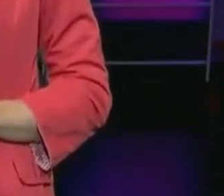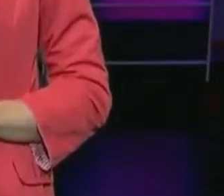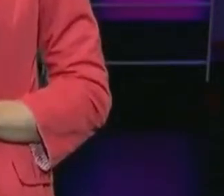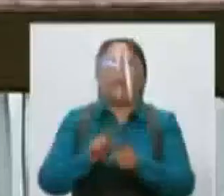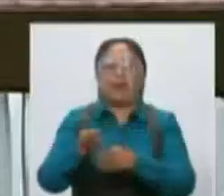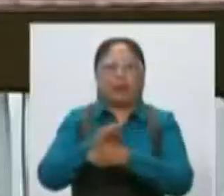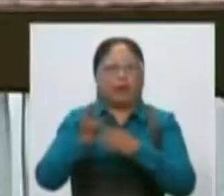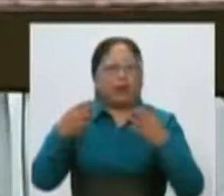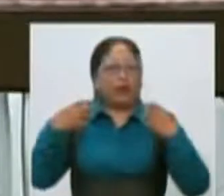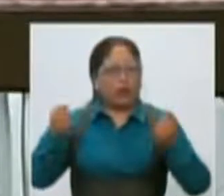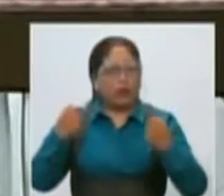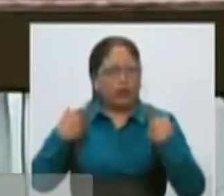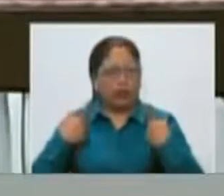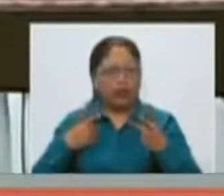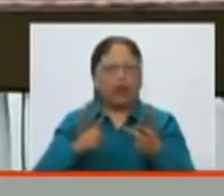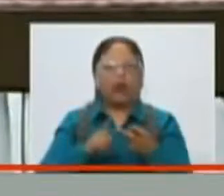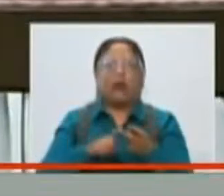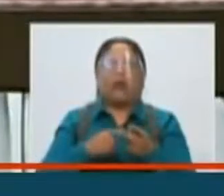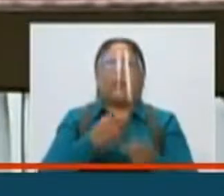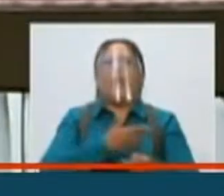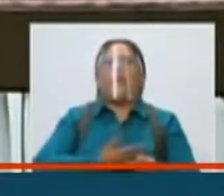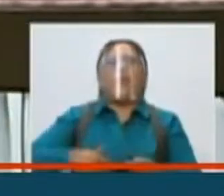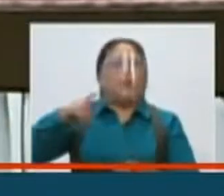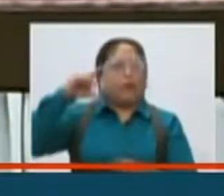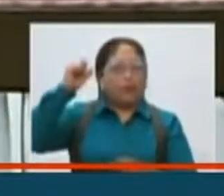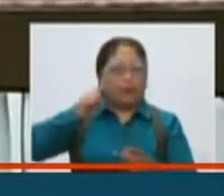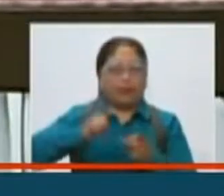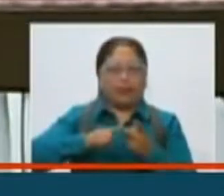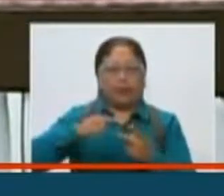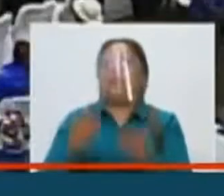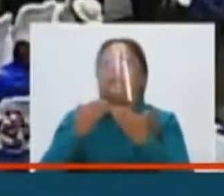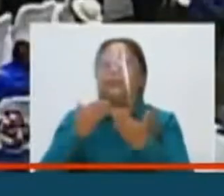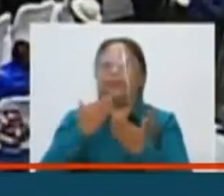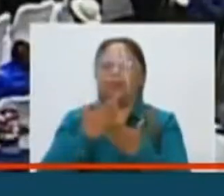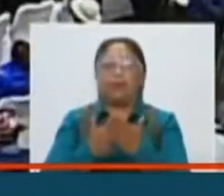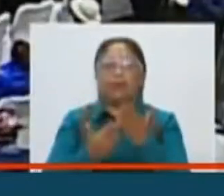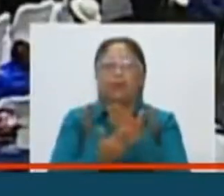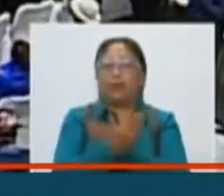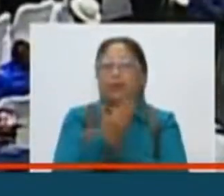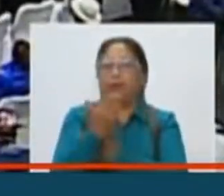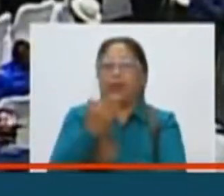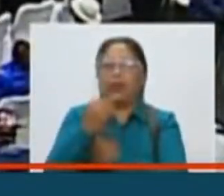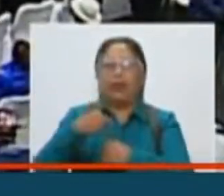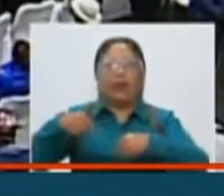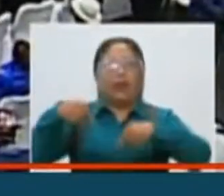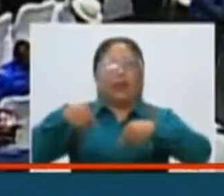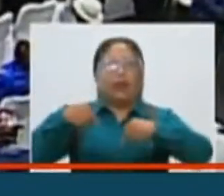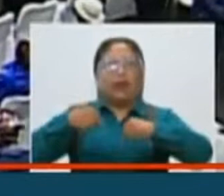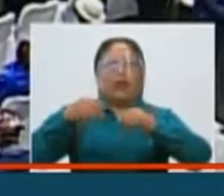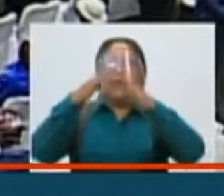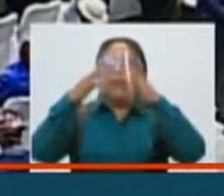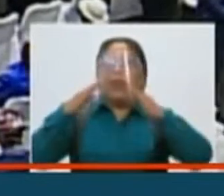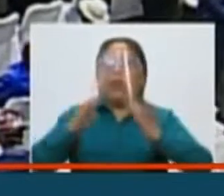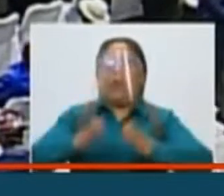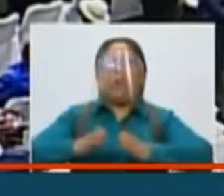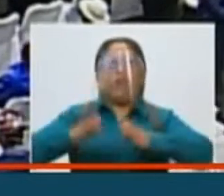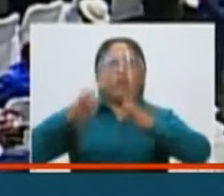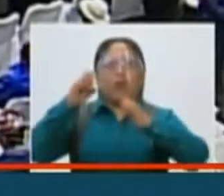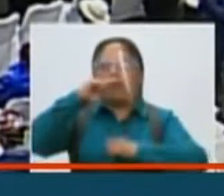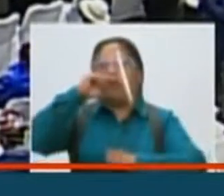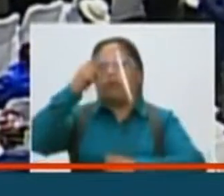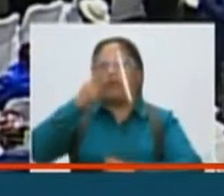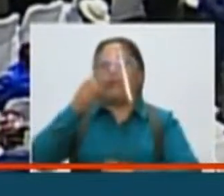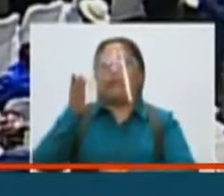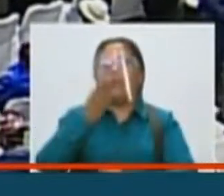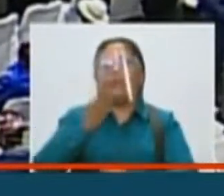President Arce, who thanked the Russian authorities for their support to combat the spread of the novel coronavirus in the country, informed that after negotiations and the evaluation